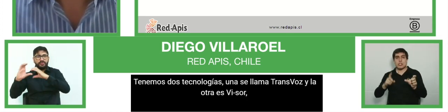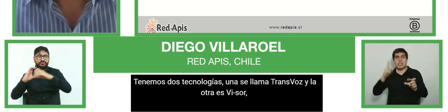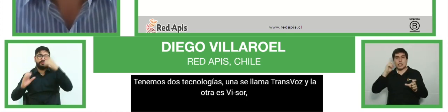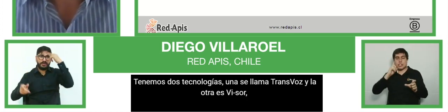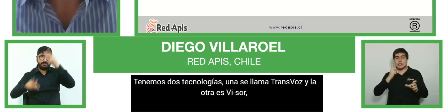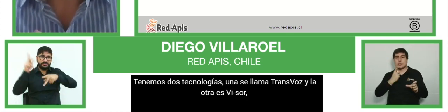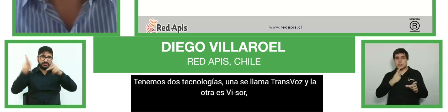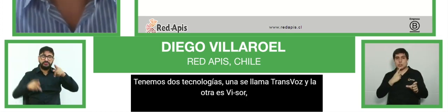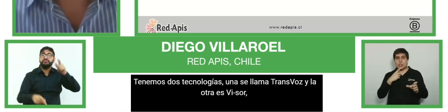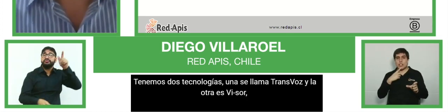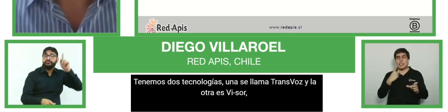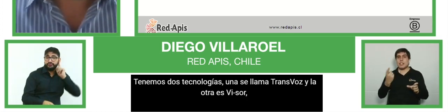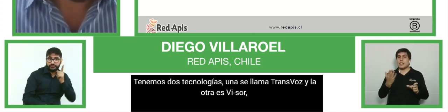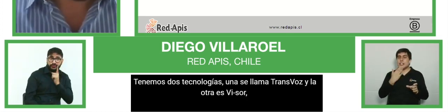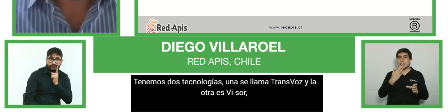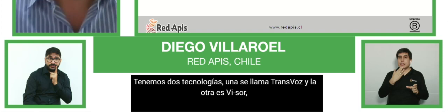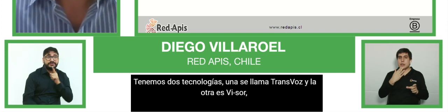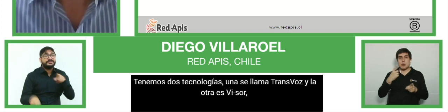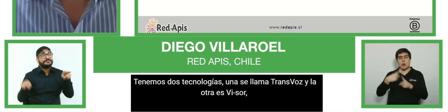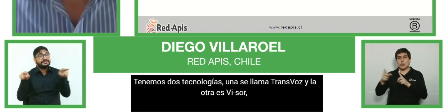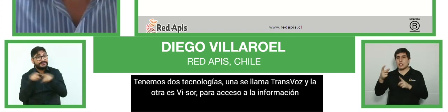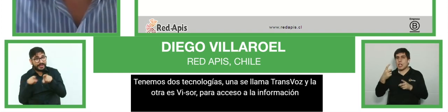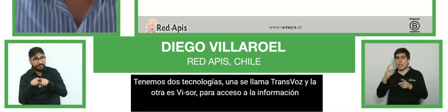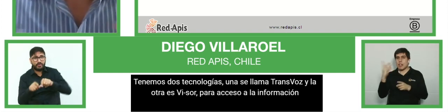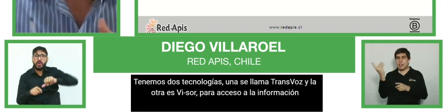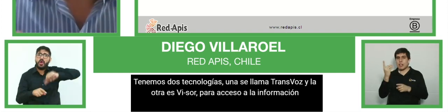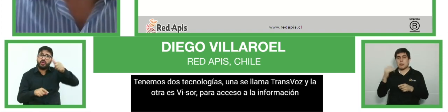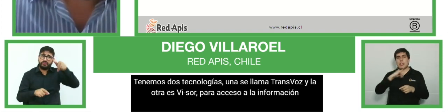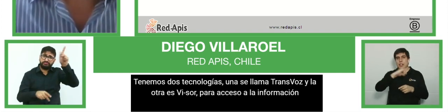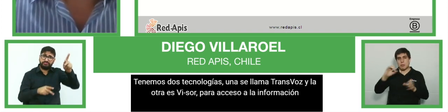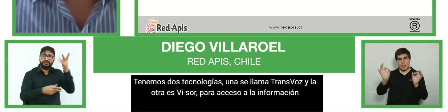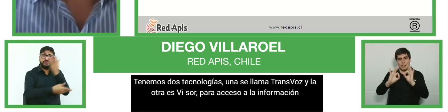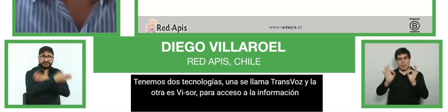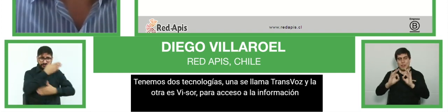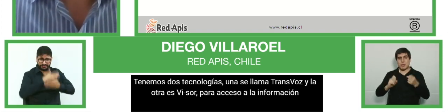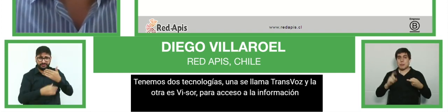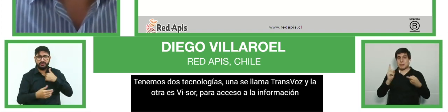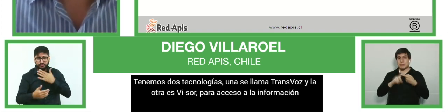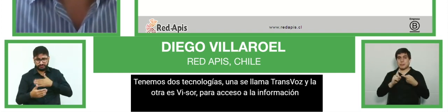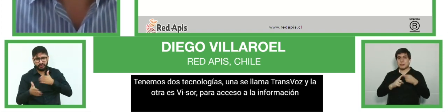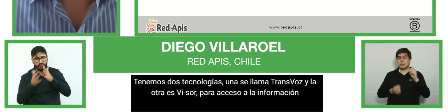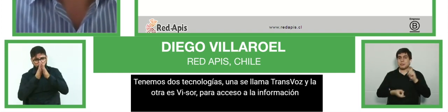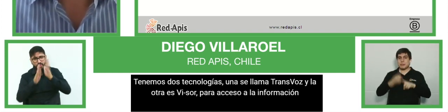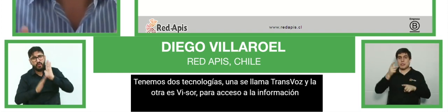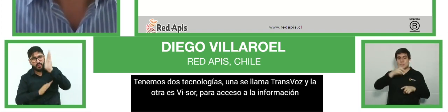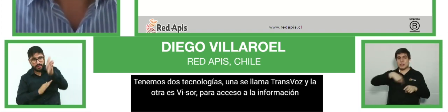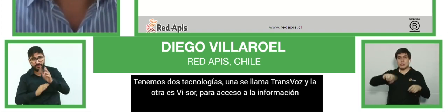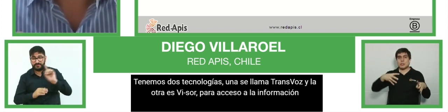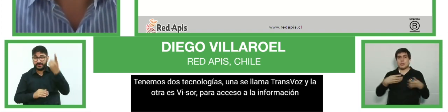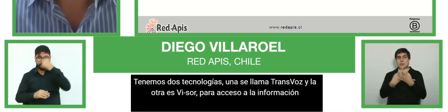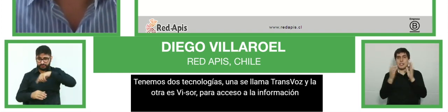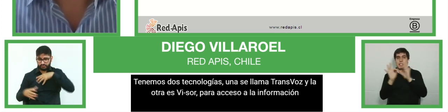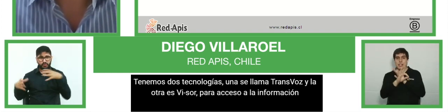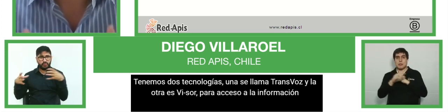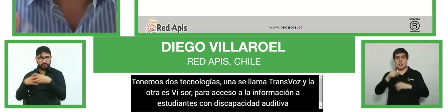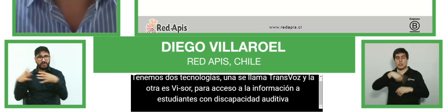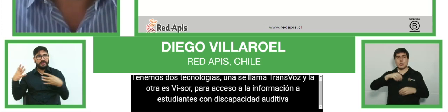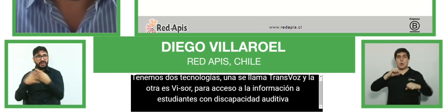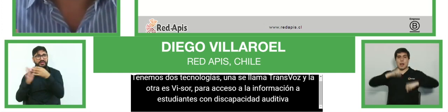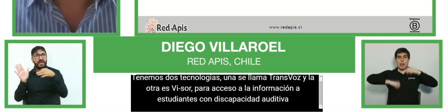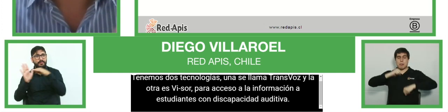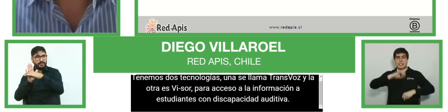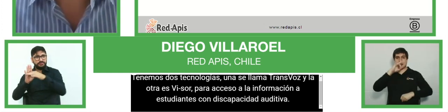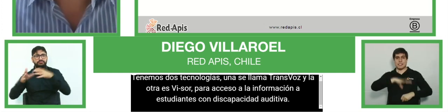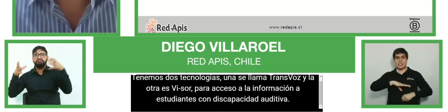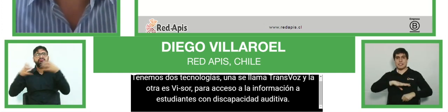going to tell you. First of all, we are Red Abyss. We are a Chilean company, a social company, B